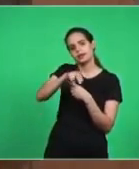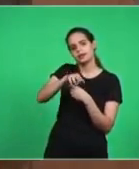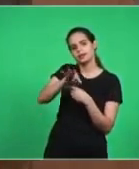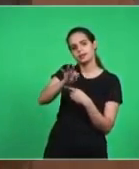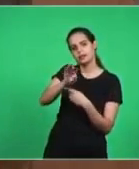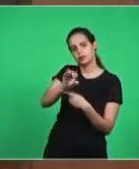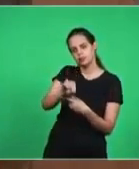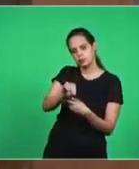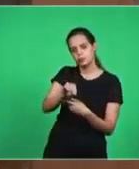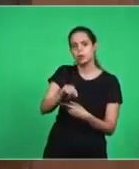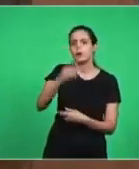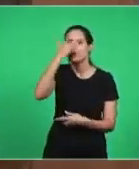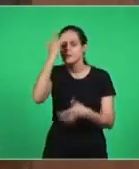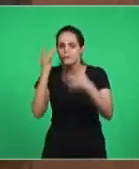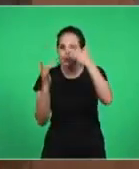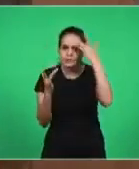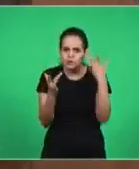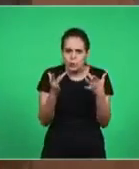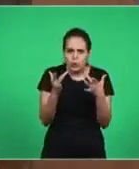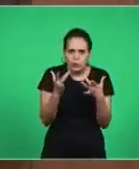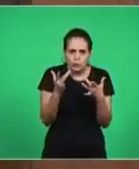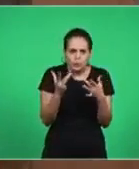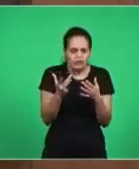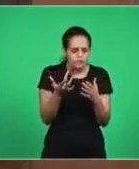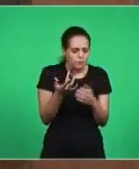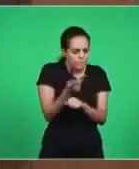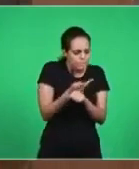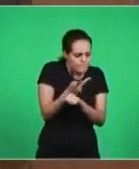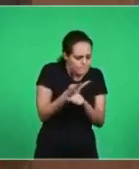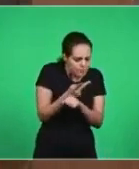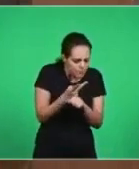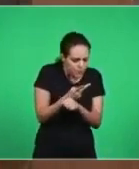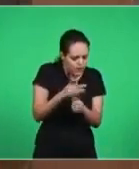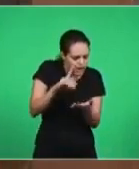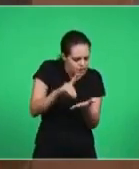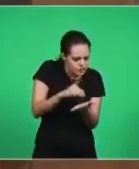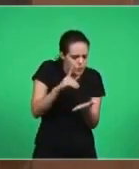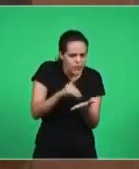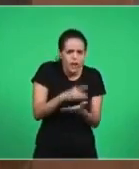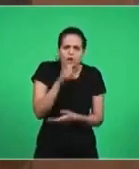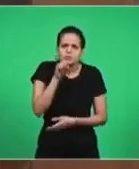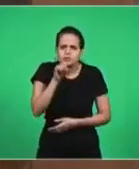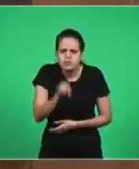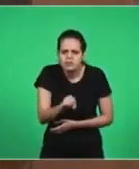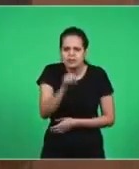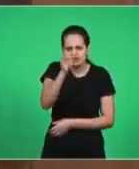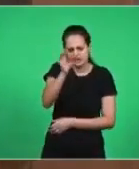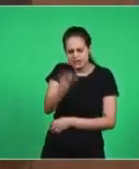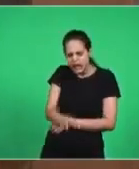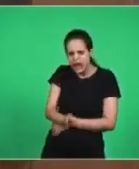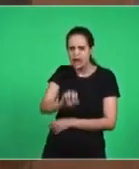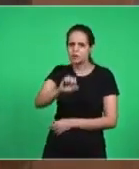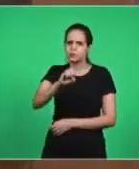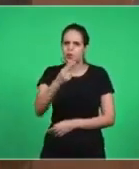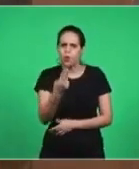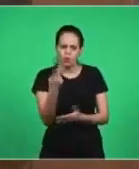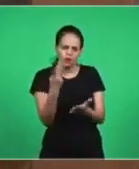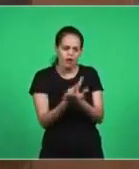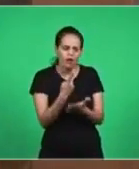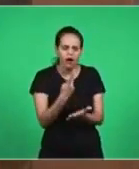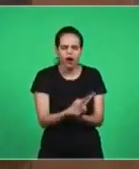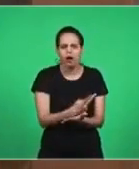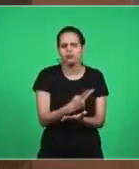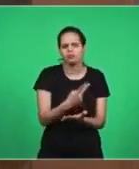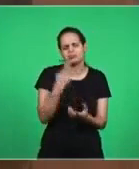Every now and then, we hear people that go running to the dictionary to see if it is right or wrong. I'm not worried